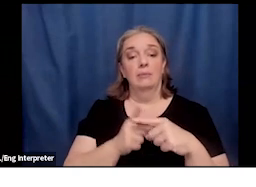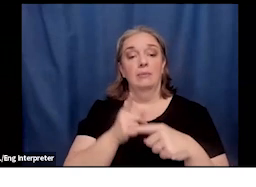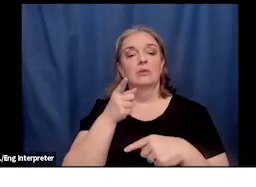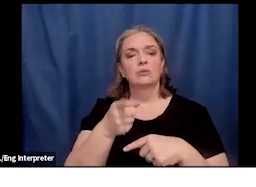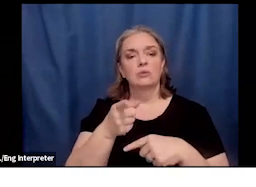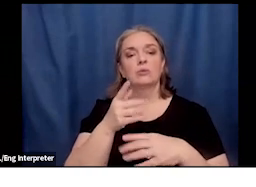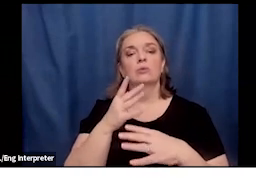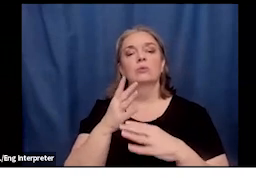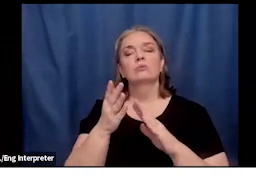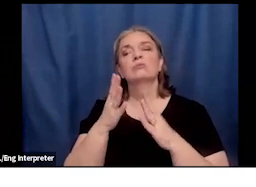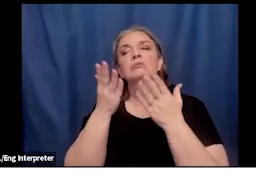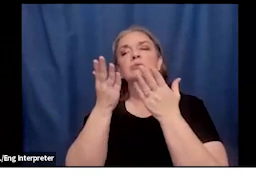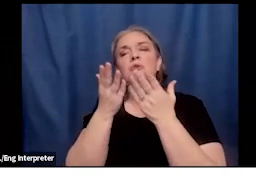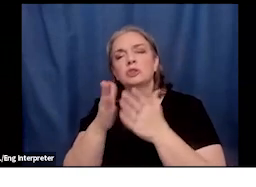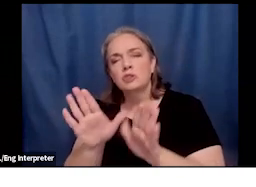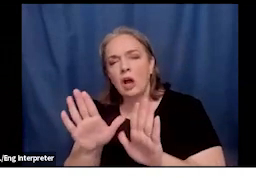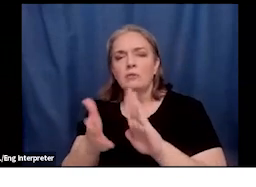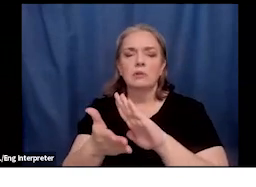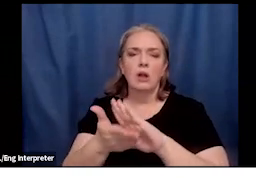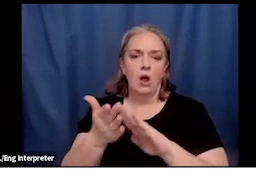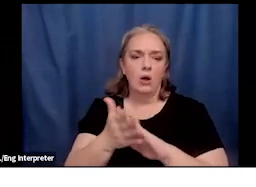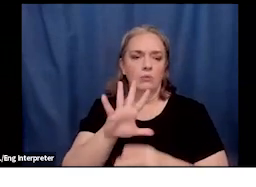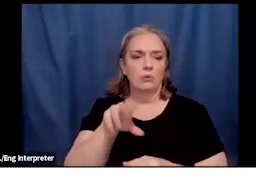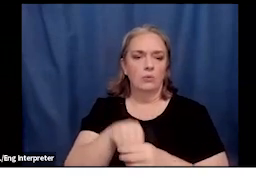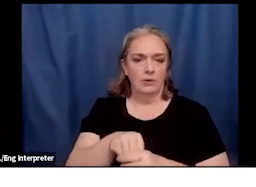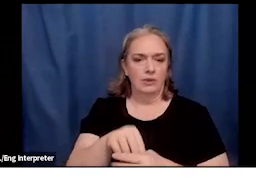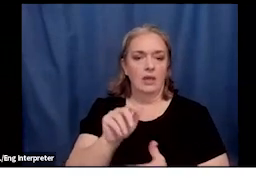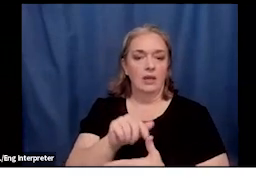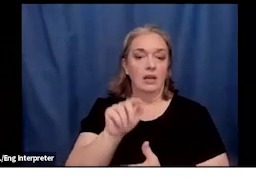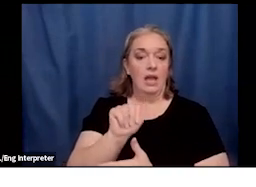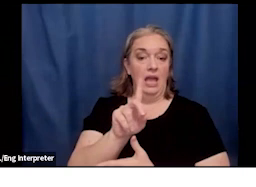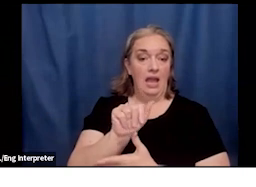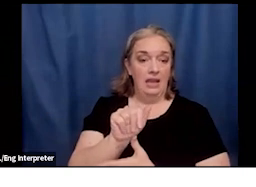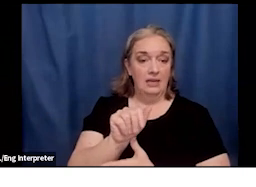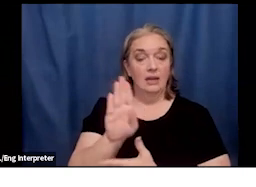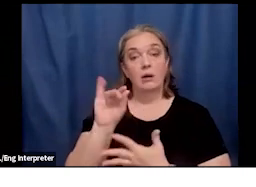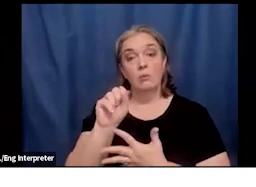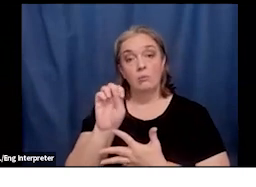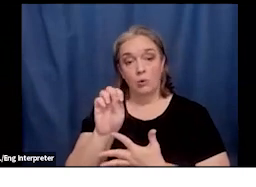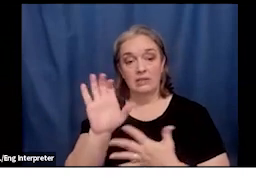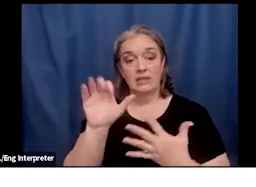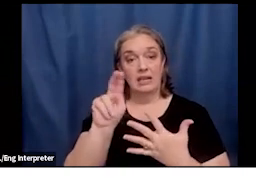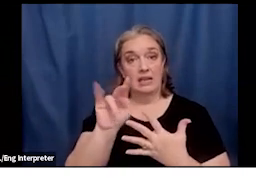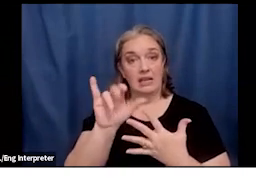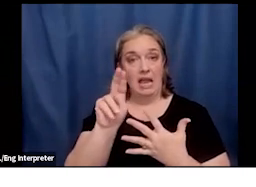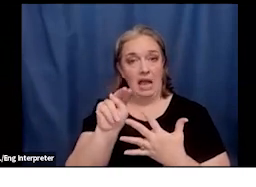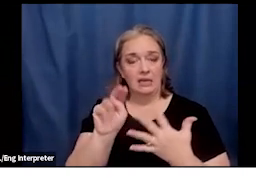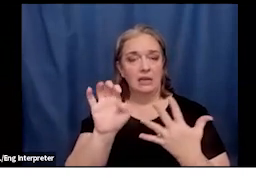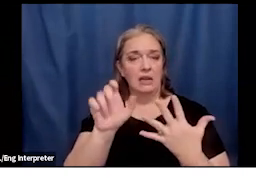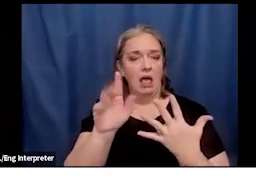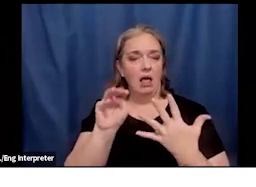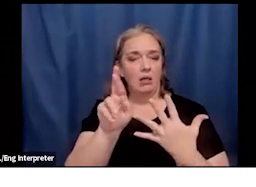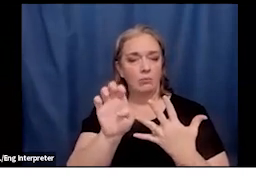Boise, Canyon, Elmore, or Jim County. So you should be able to see here on the screen sort of the rough boundary